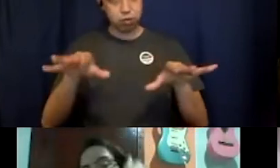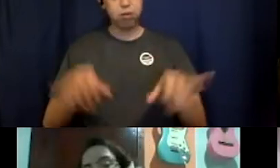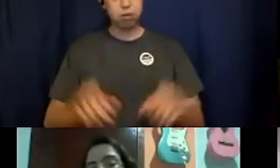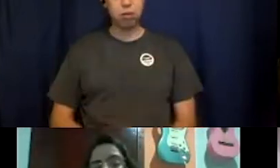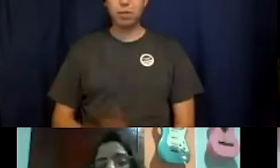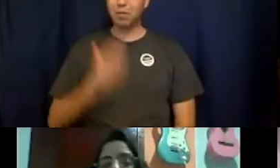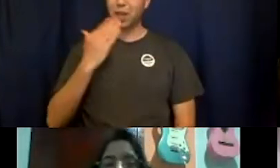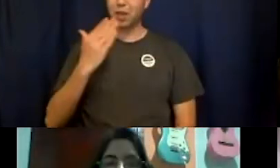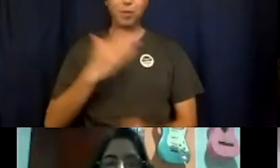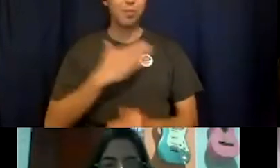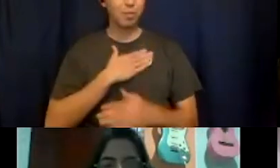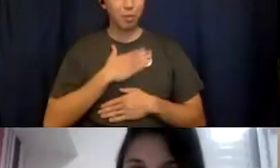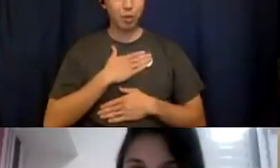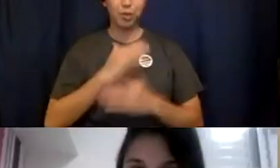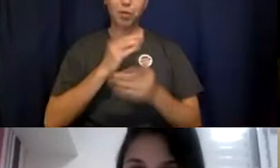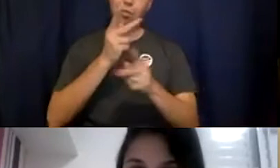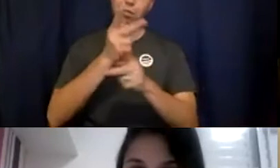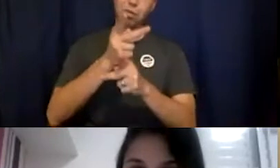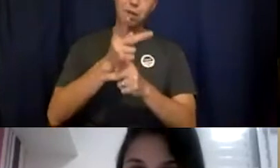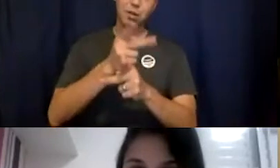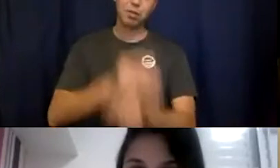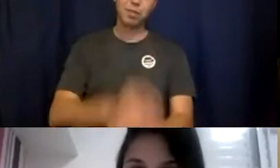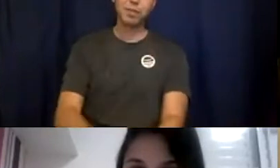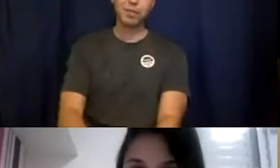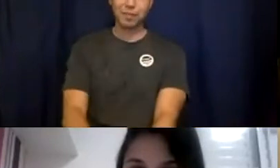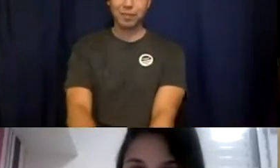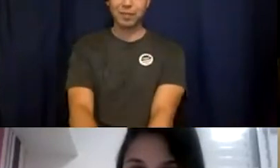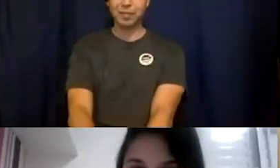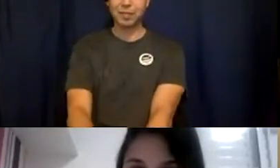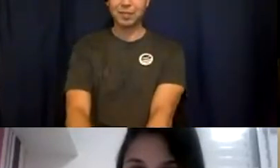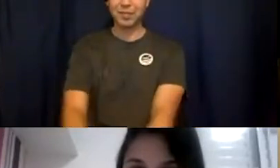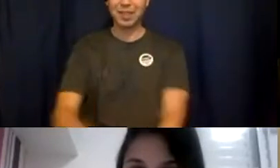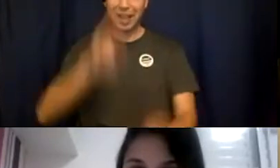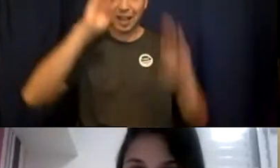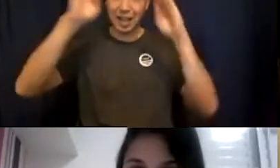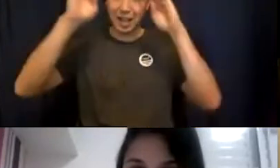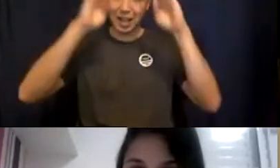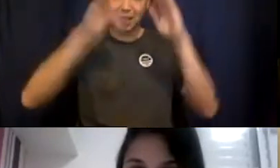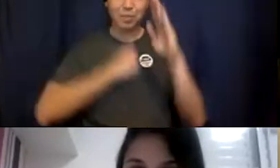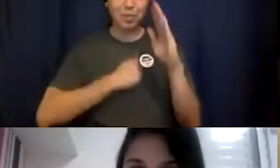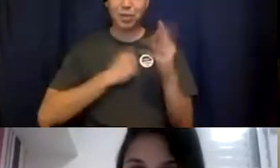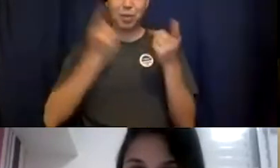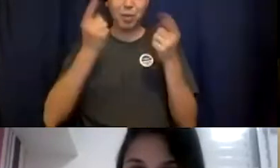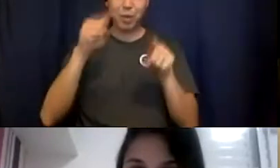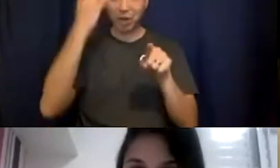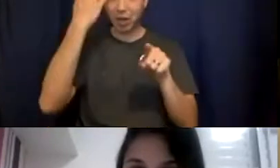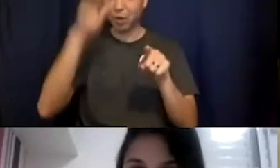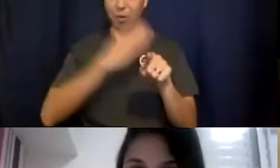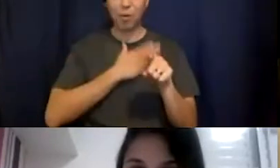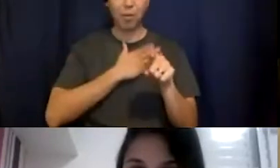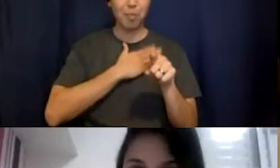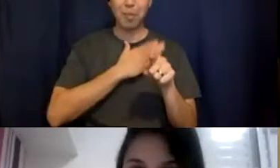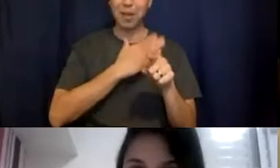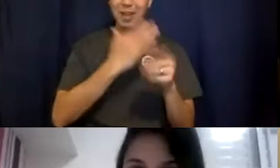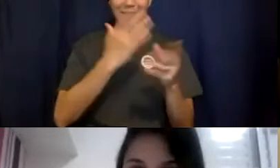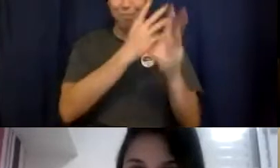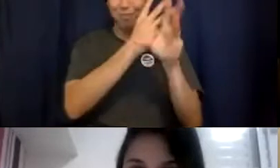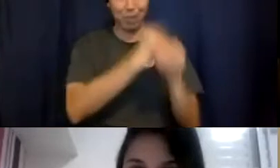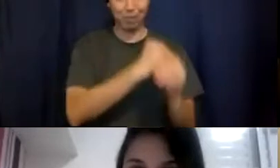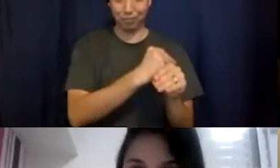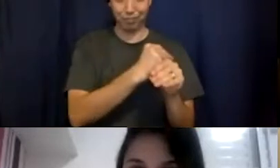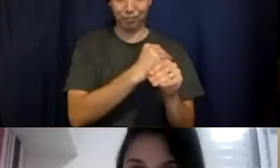how's life in Mass right now? Not bad. Also very happy to see interpreters as part of the hunt. My wife is deaf. We work at the